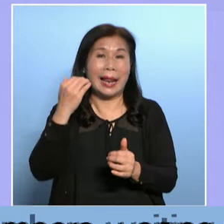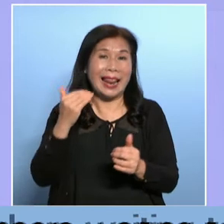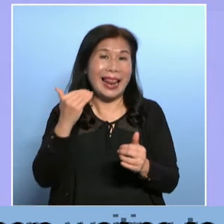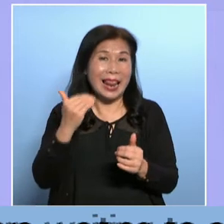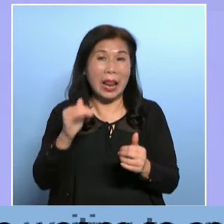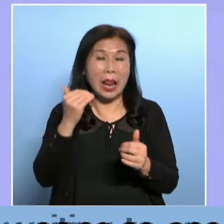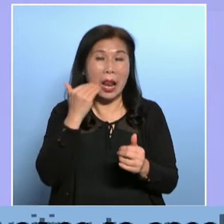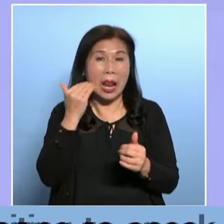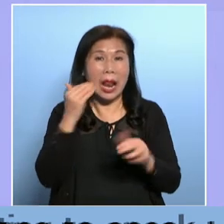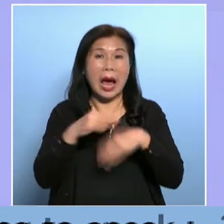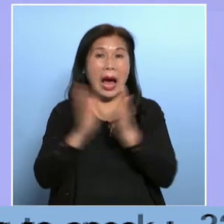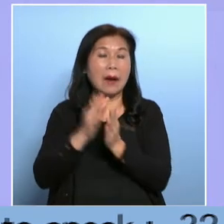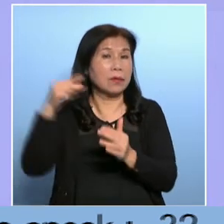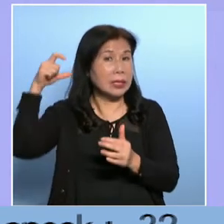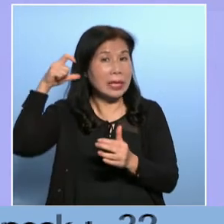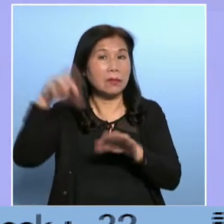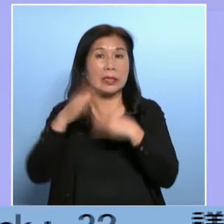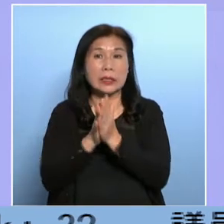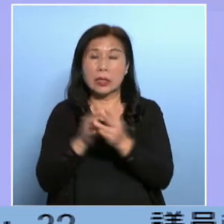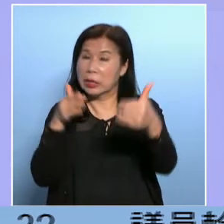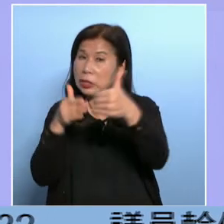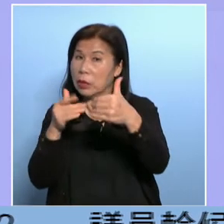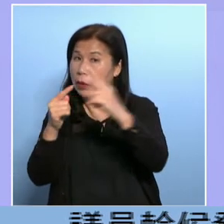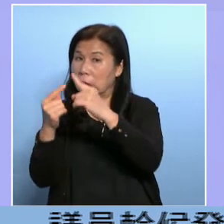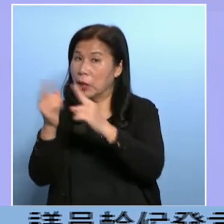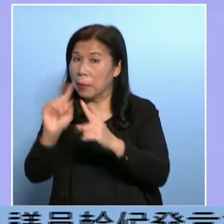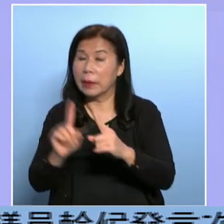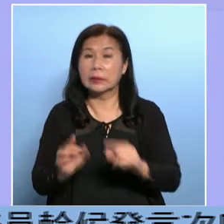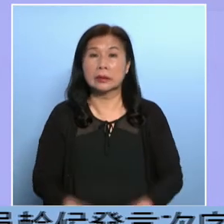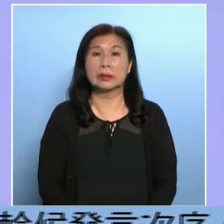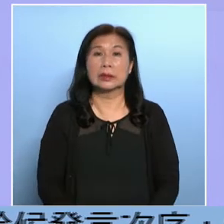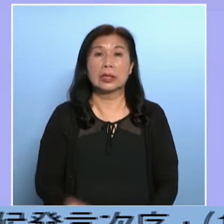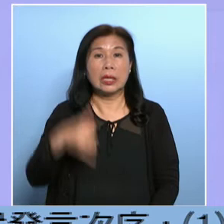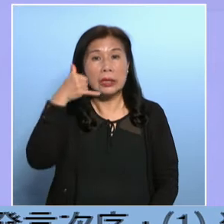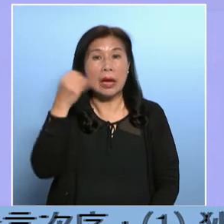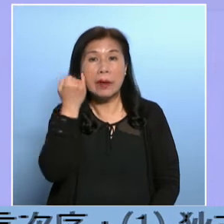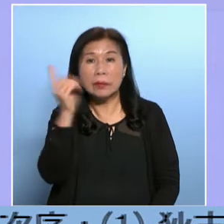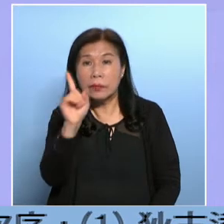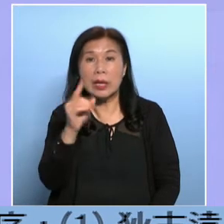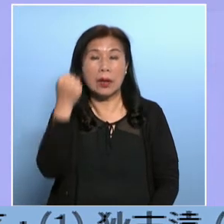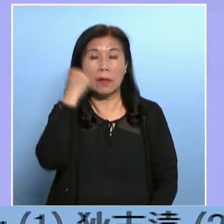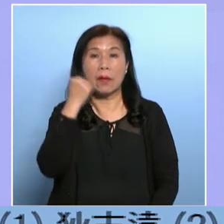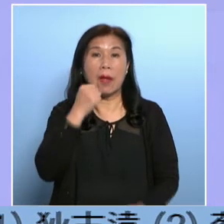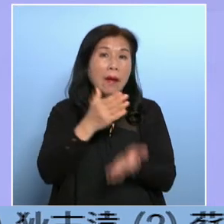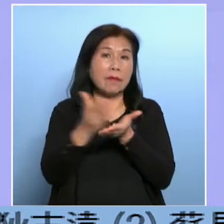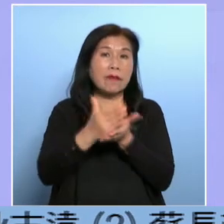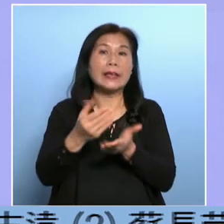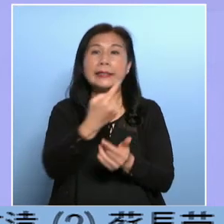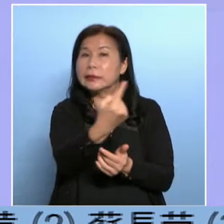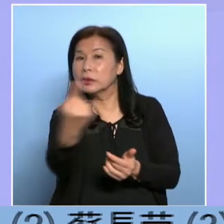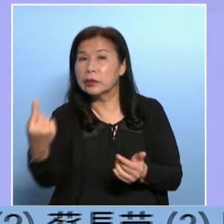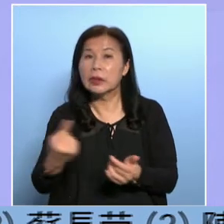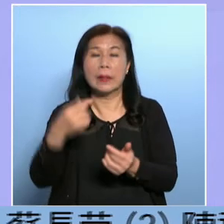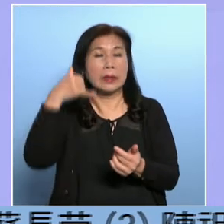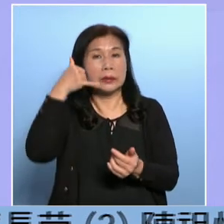Well, the Singapore use Bluetooth to identify the close contacts, and